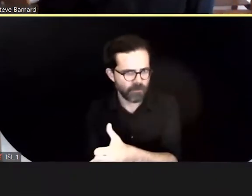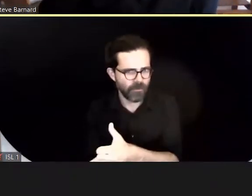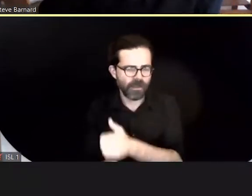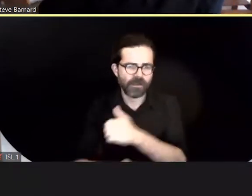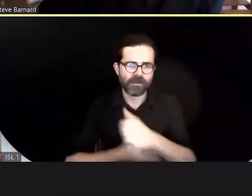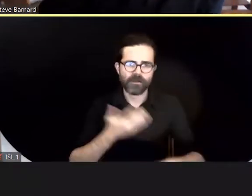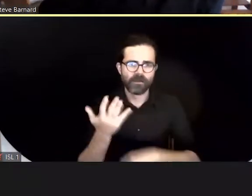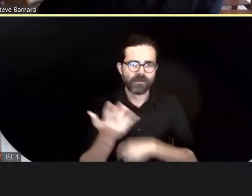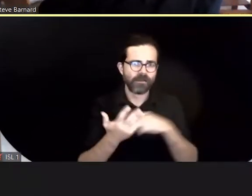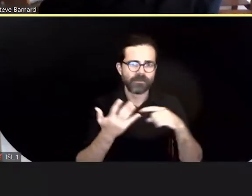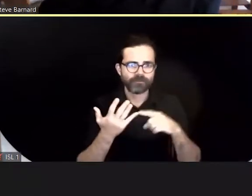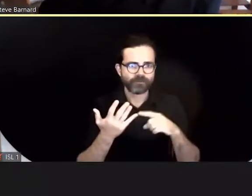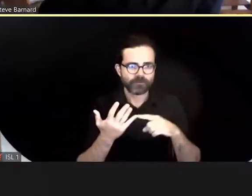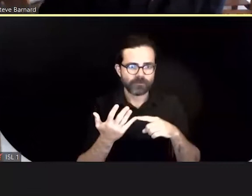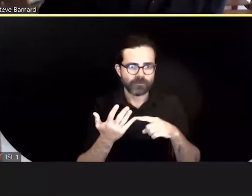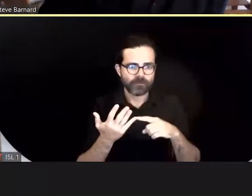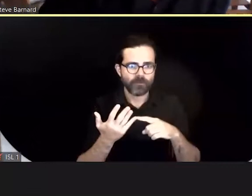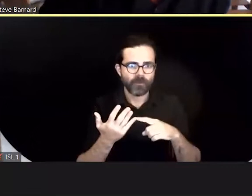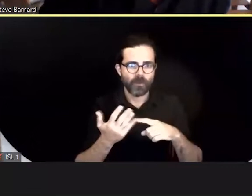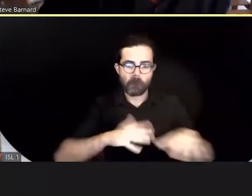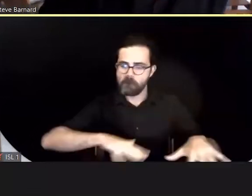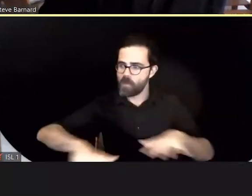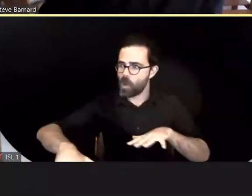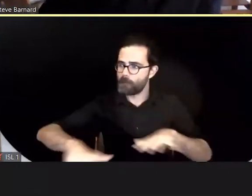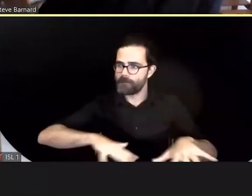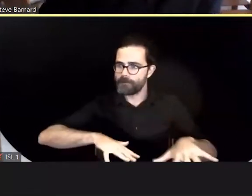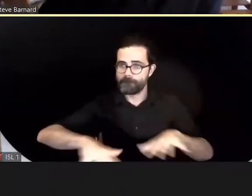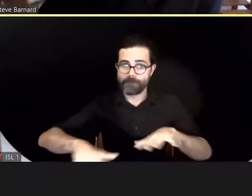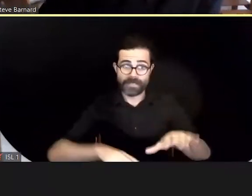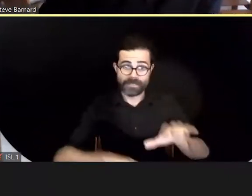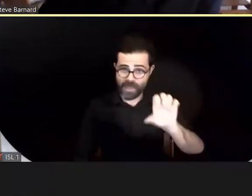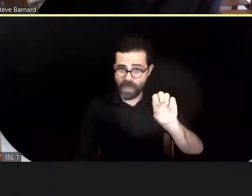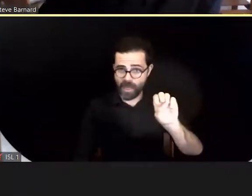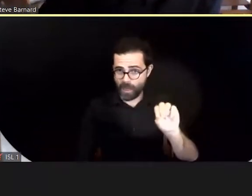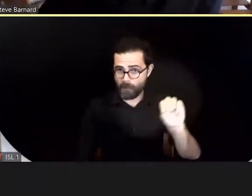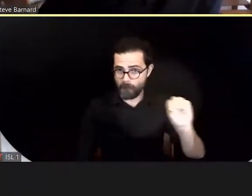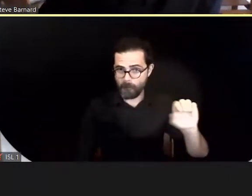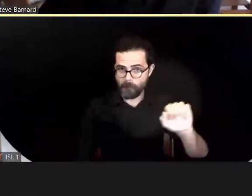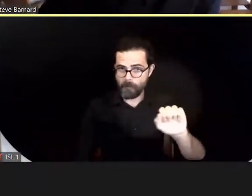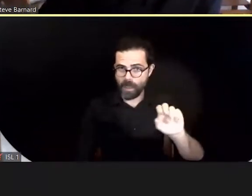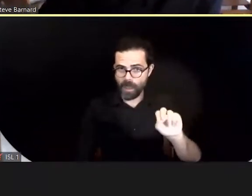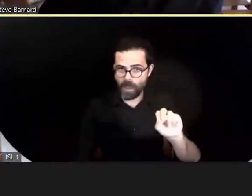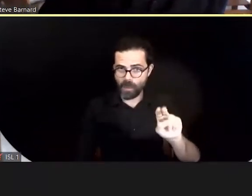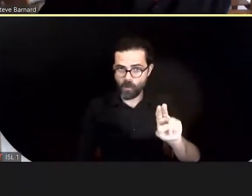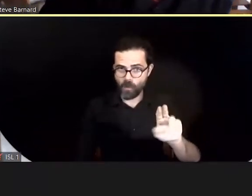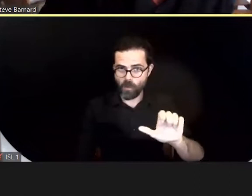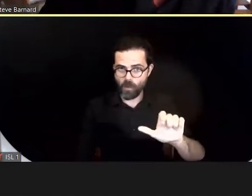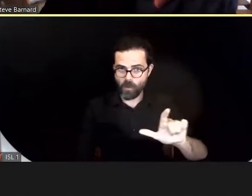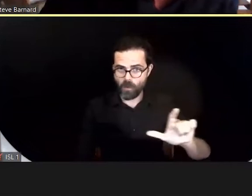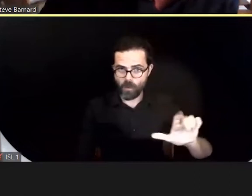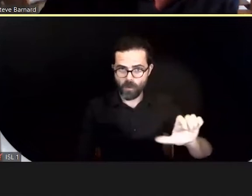by Emmanuel, in their mobility? Does it help them control their own health or give early